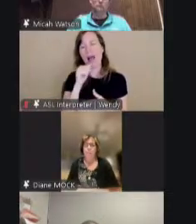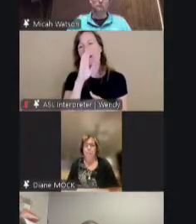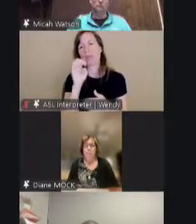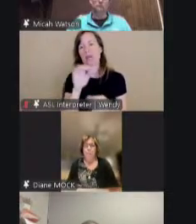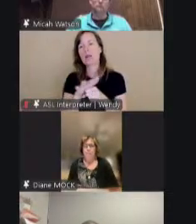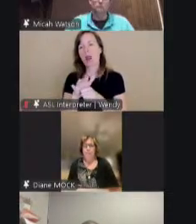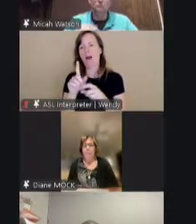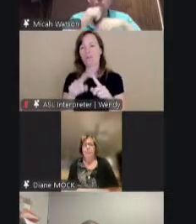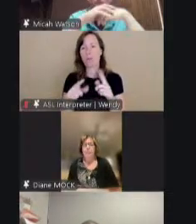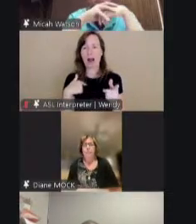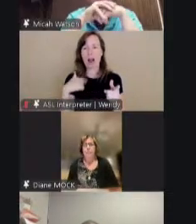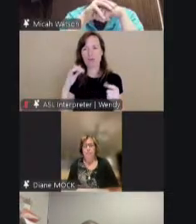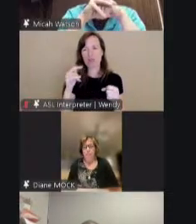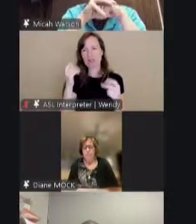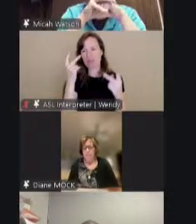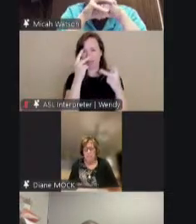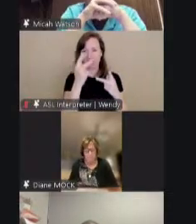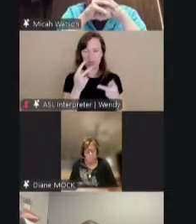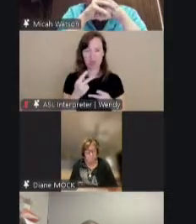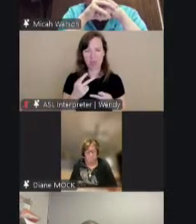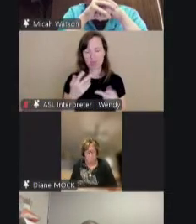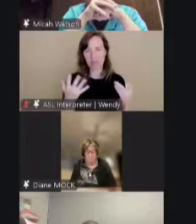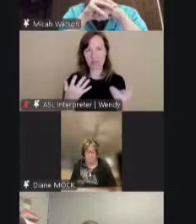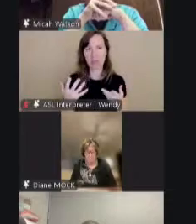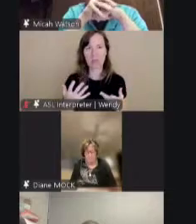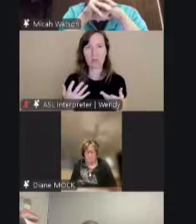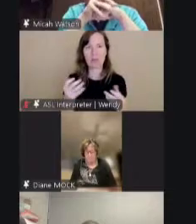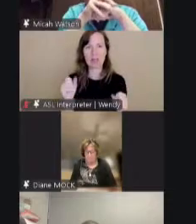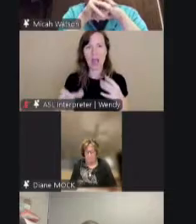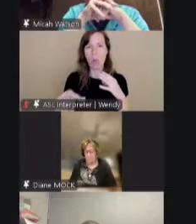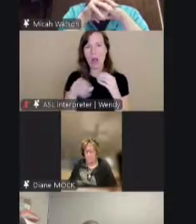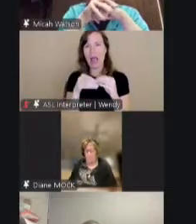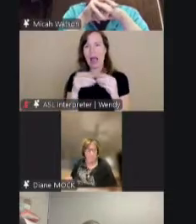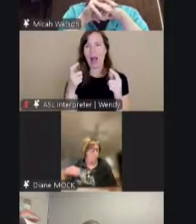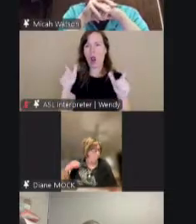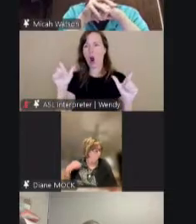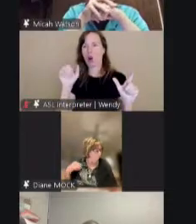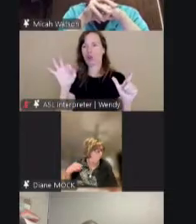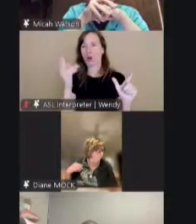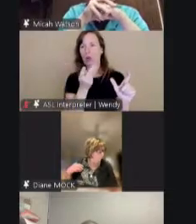just quantifying that if we add the larger of those two numbers, the